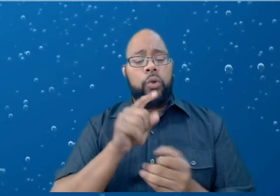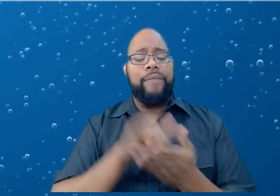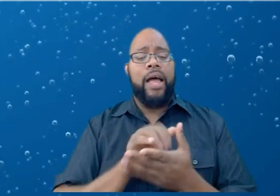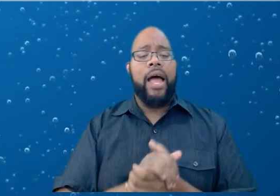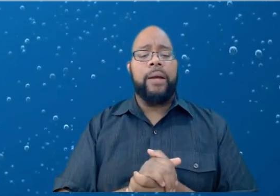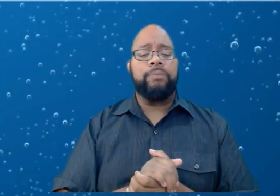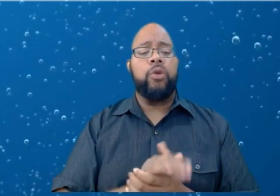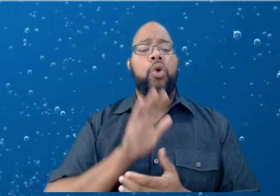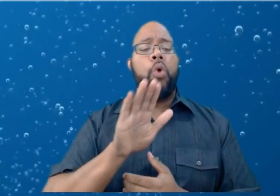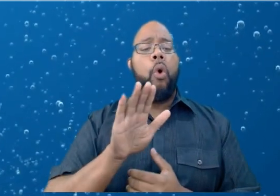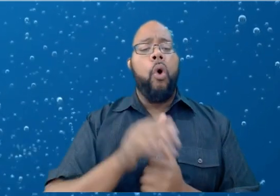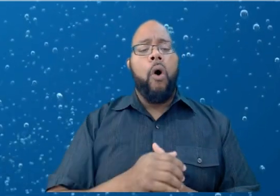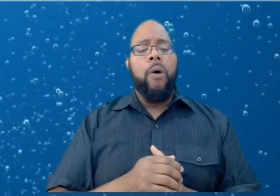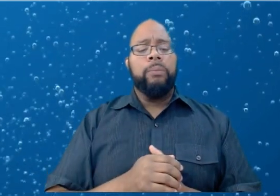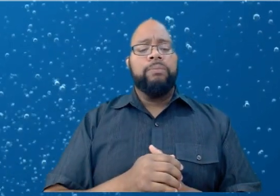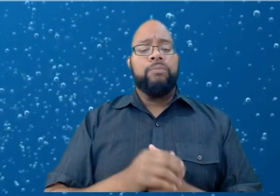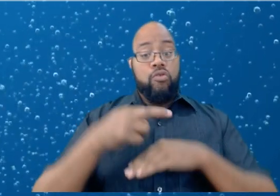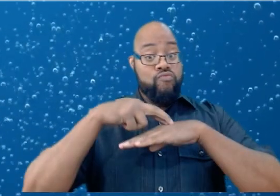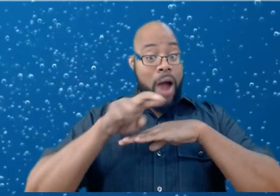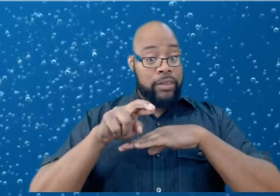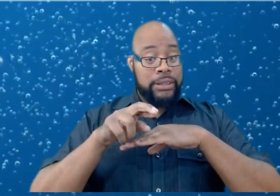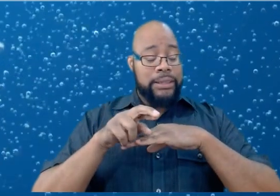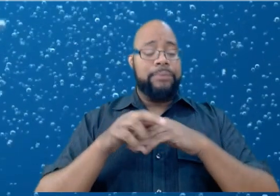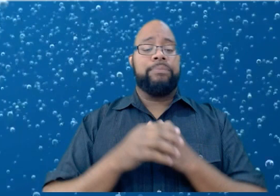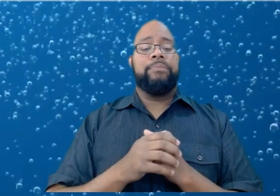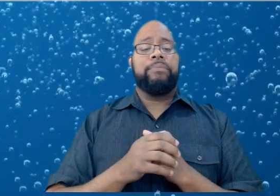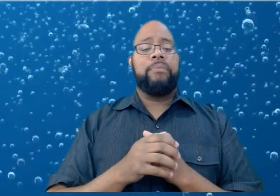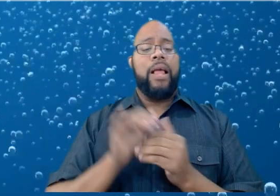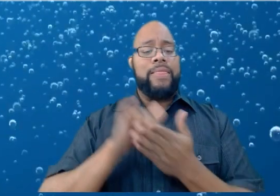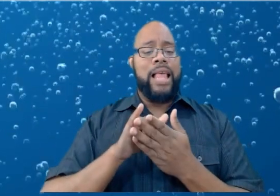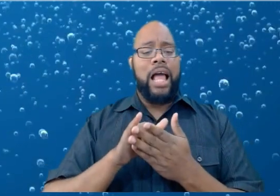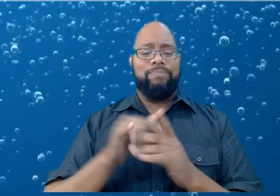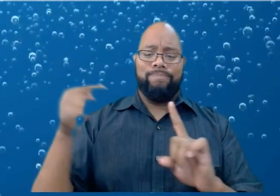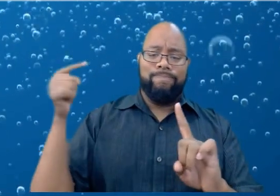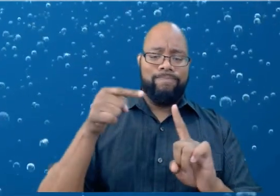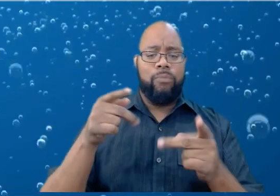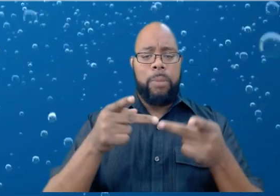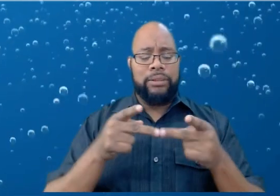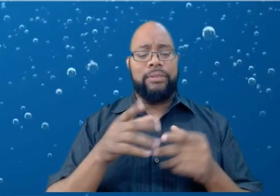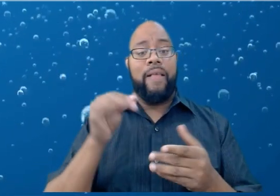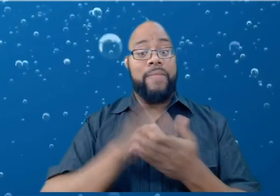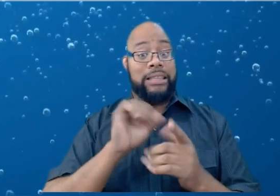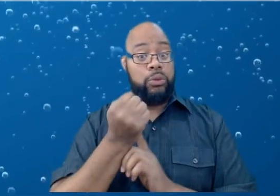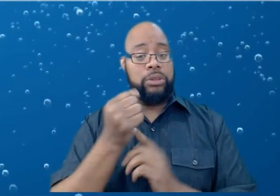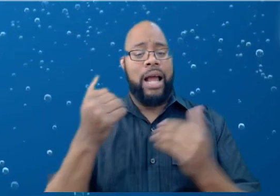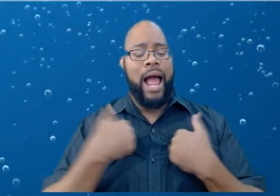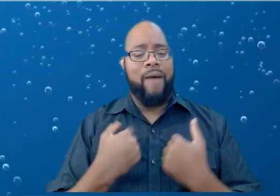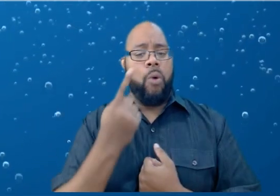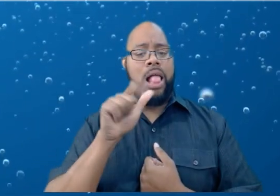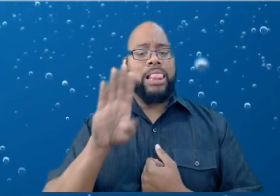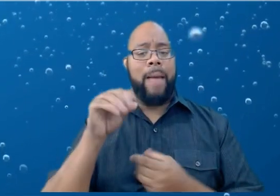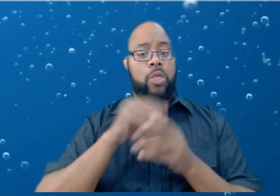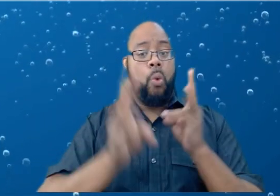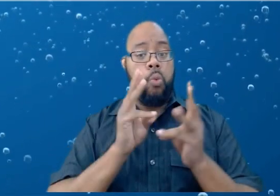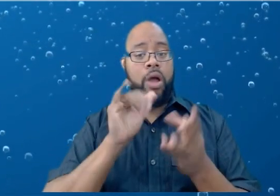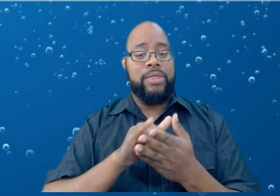so you want to ensure that your reference is back to a single place. In this case, there